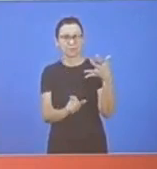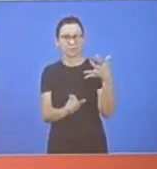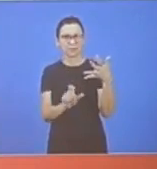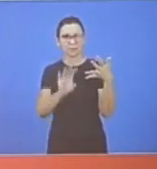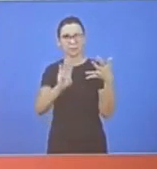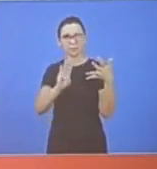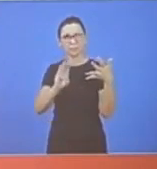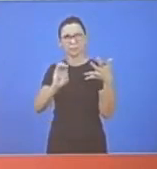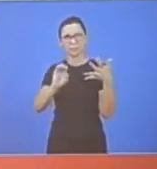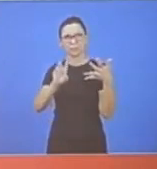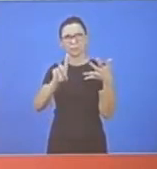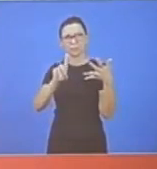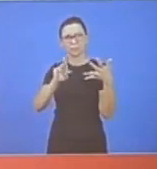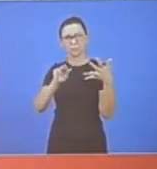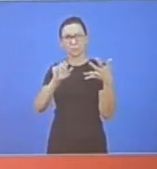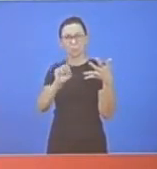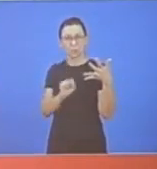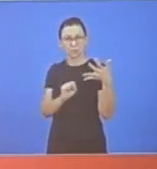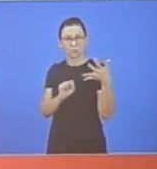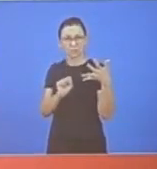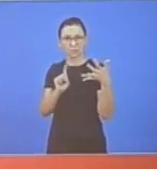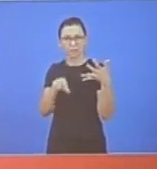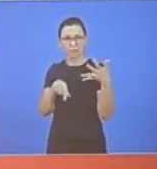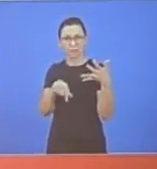So it's five times.